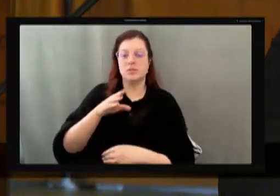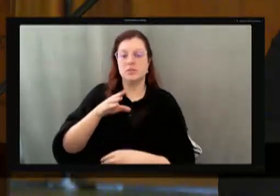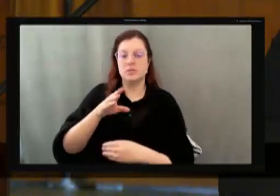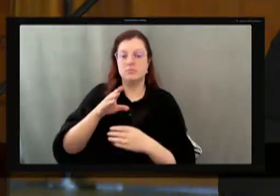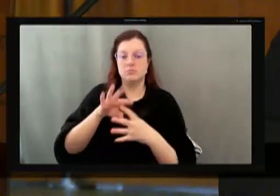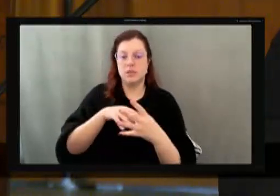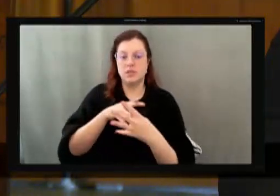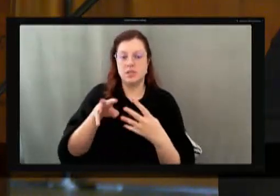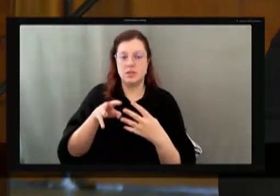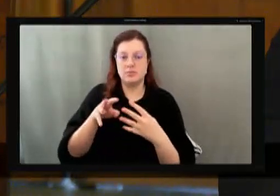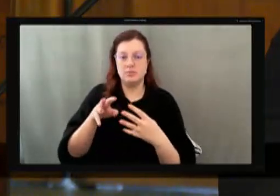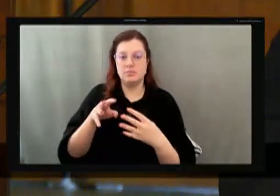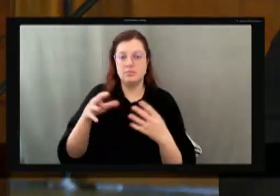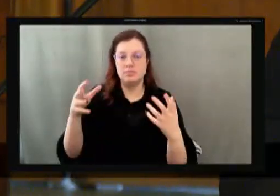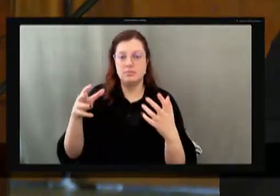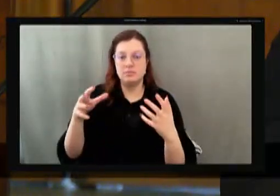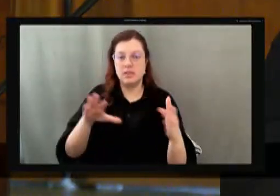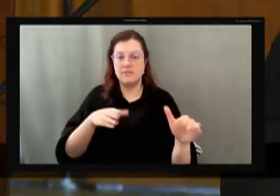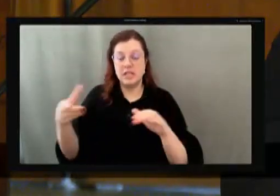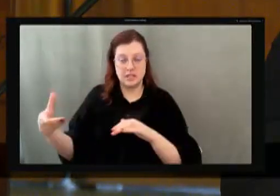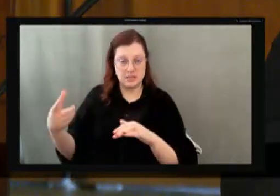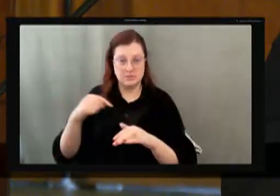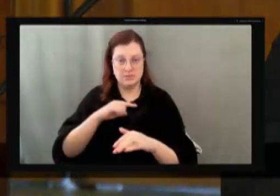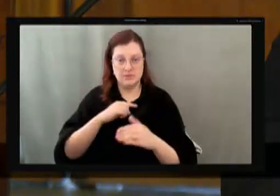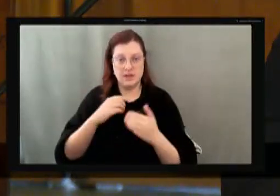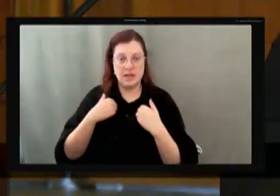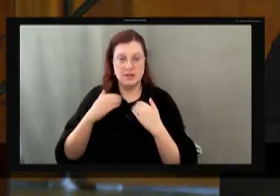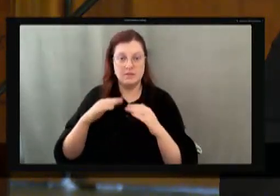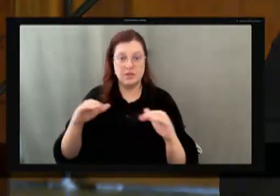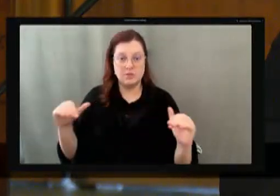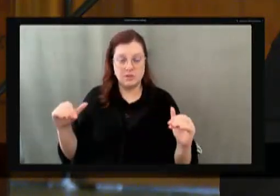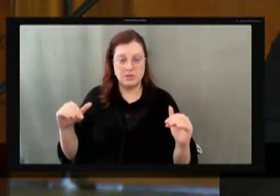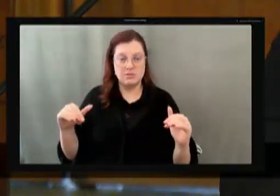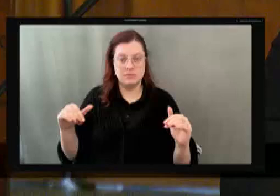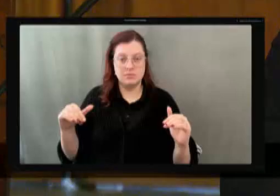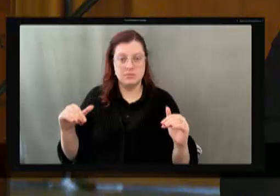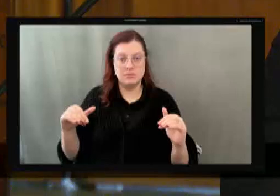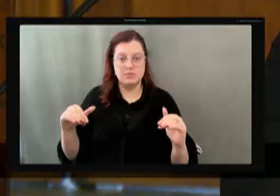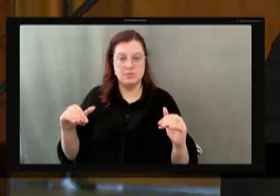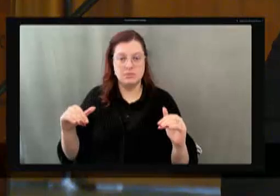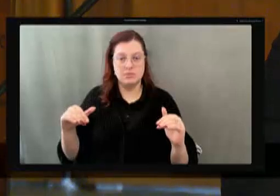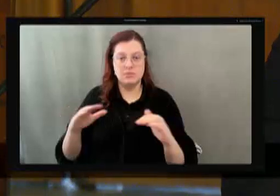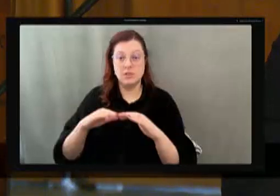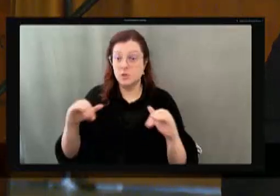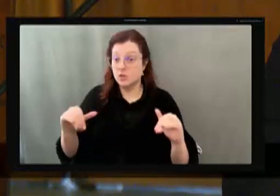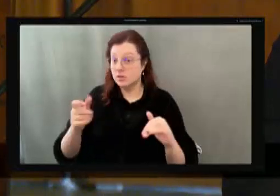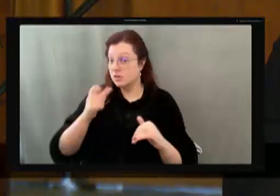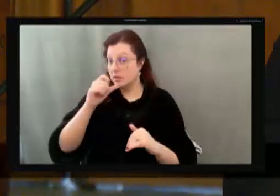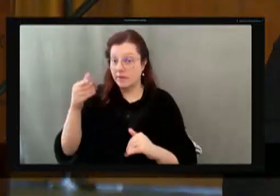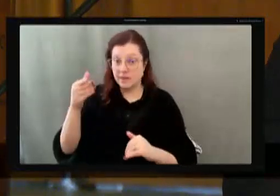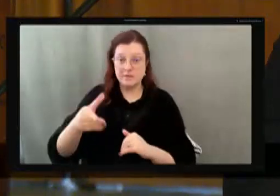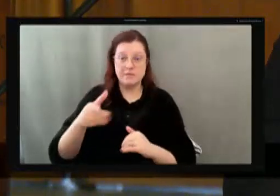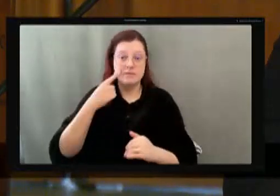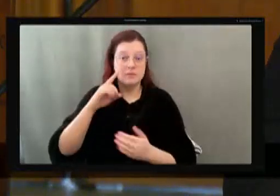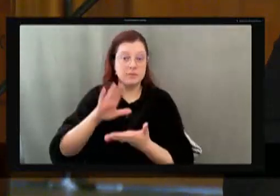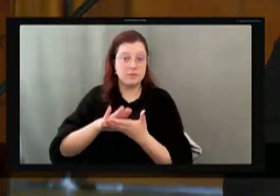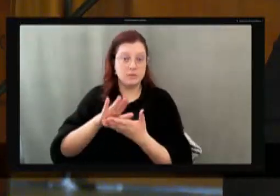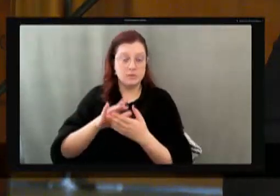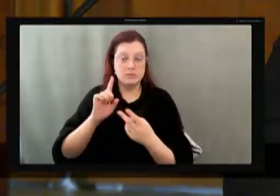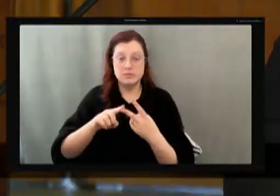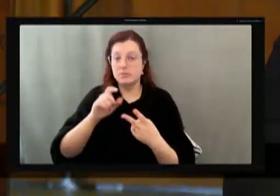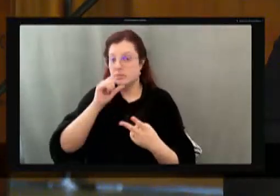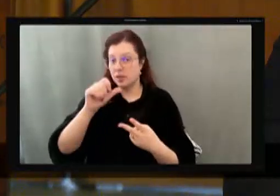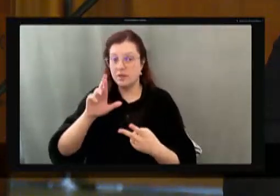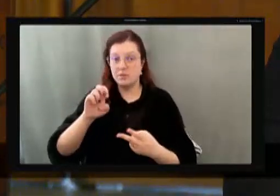the fatalities that we've had of children, those children weren't at their school, they weren't at the rec center, they were at their